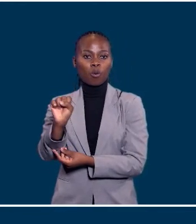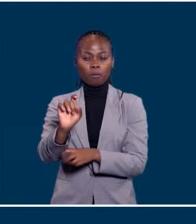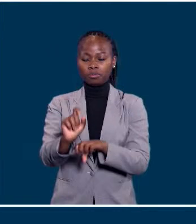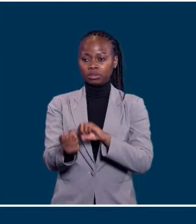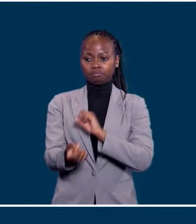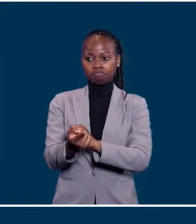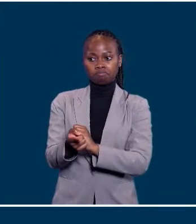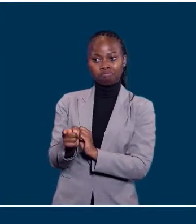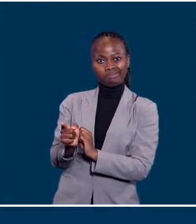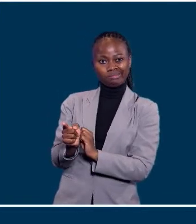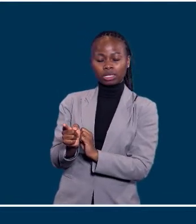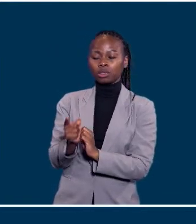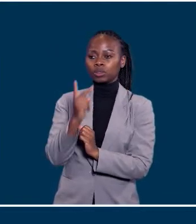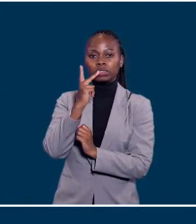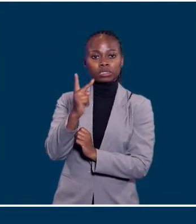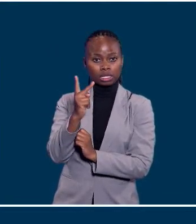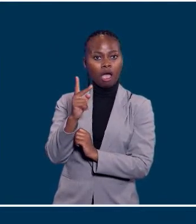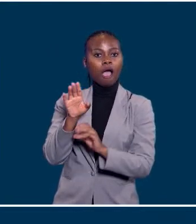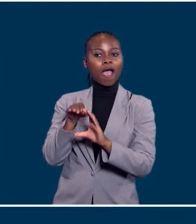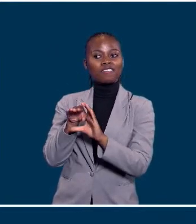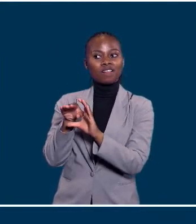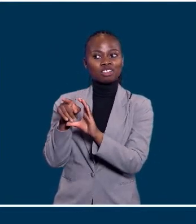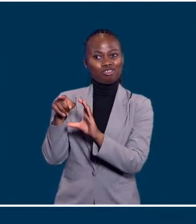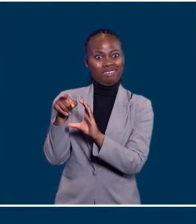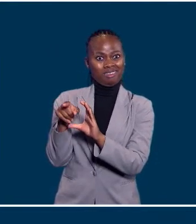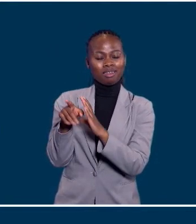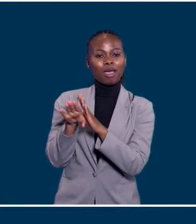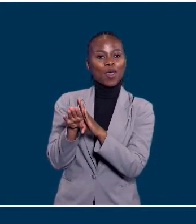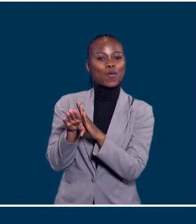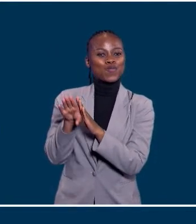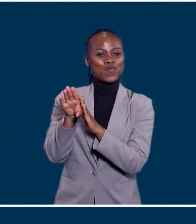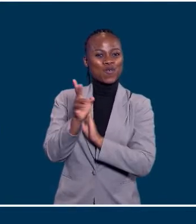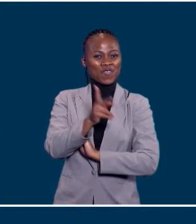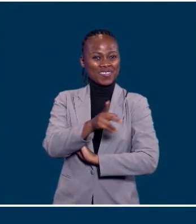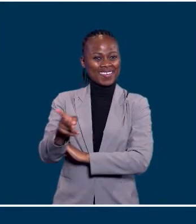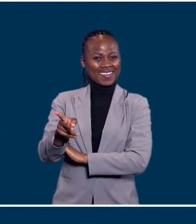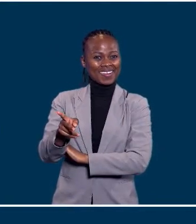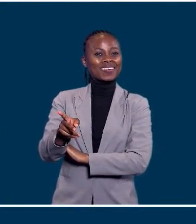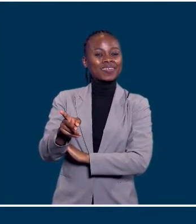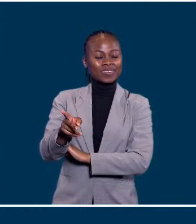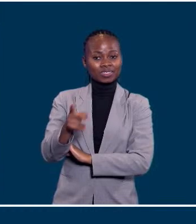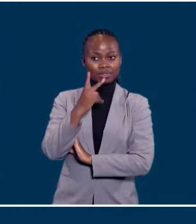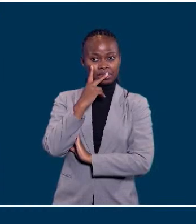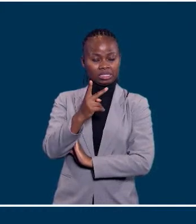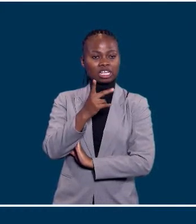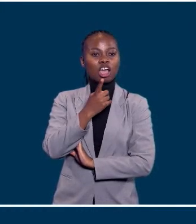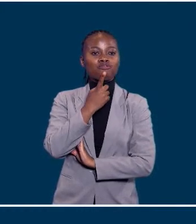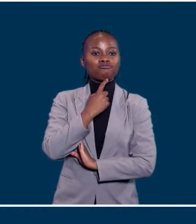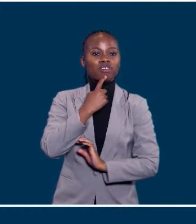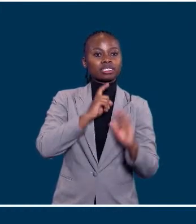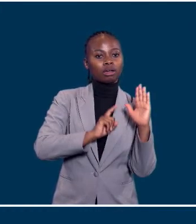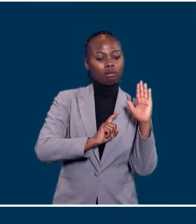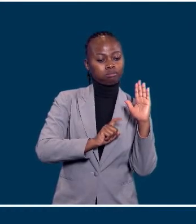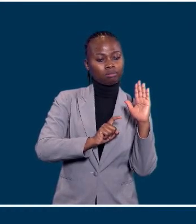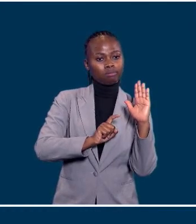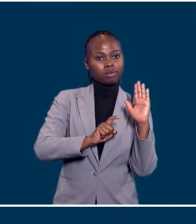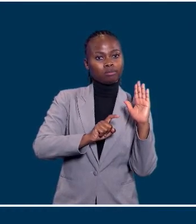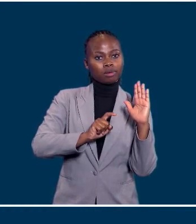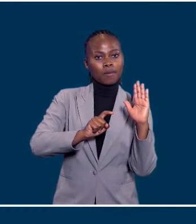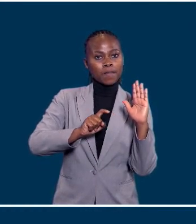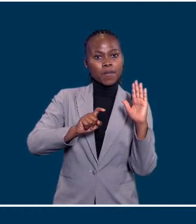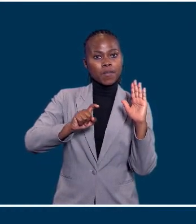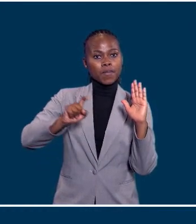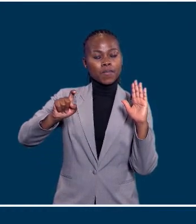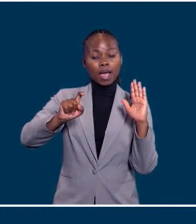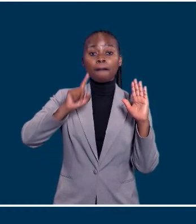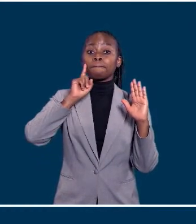inflation improvement, as you might expect, in the outer part of the forecast period. That's that red dotted line falling below the